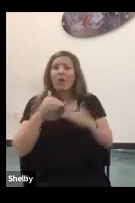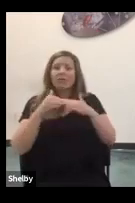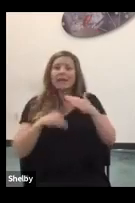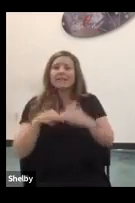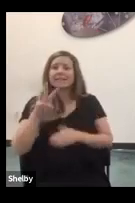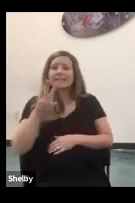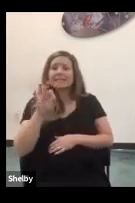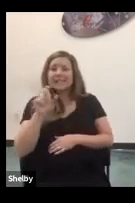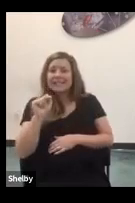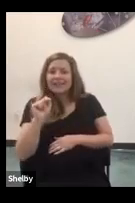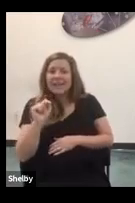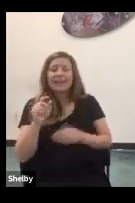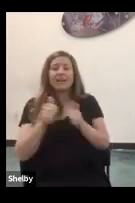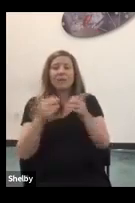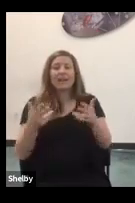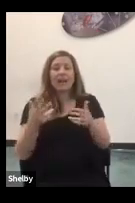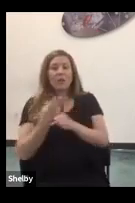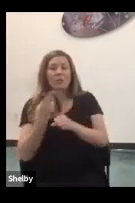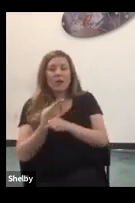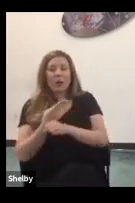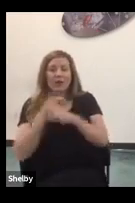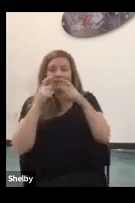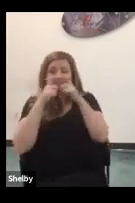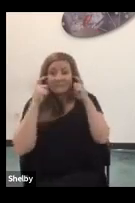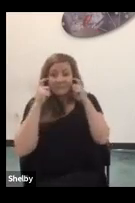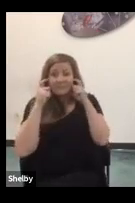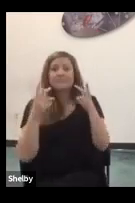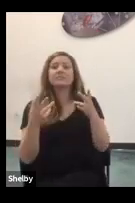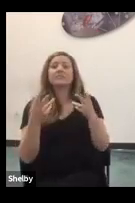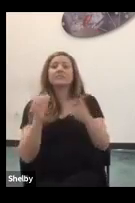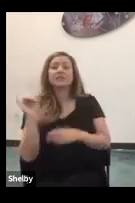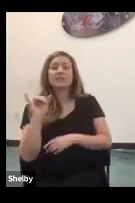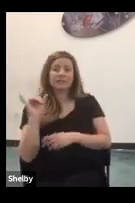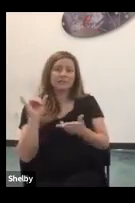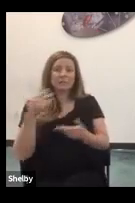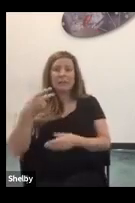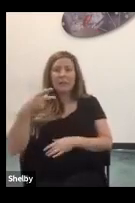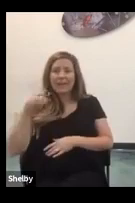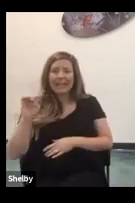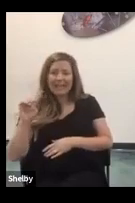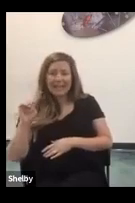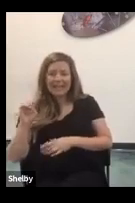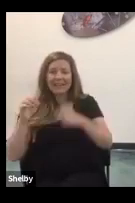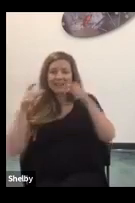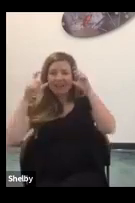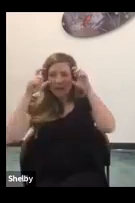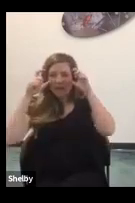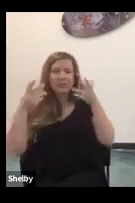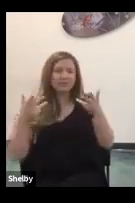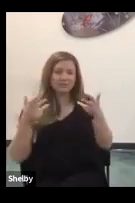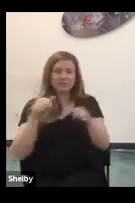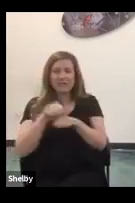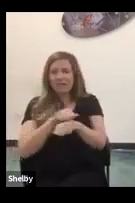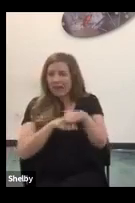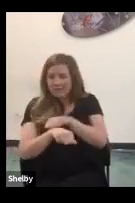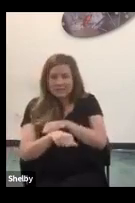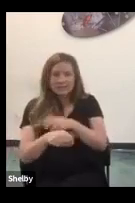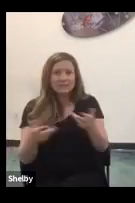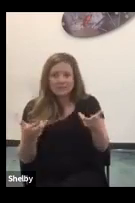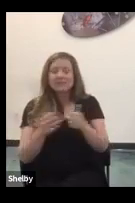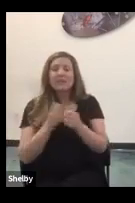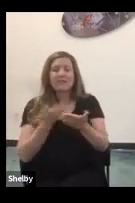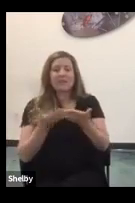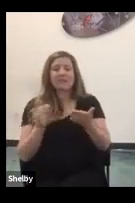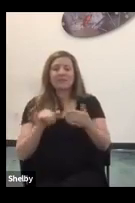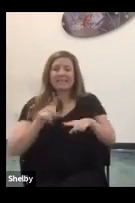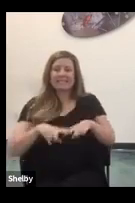15 minutes without wearing personal protective equipment like mask and sometimes even needing goggles and gloves and other things, depending on the type